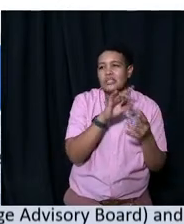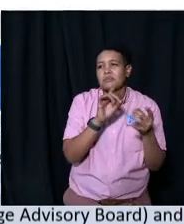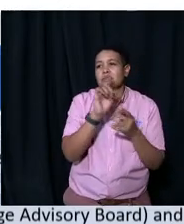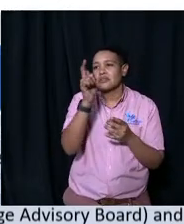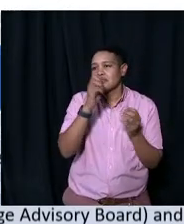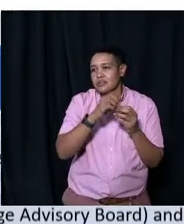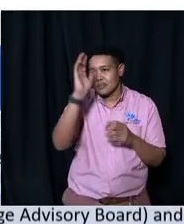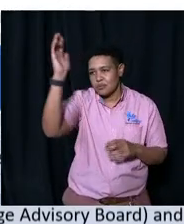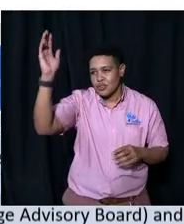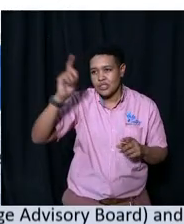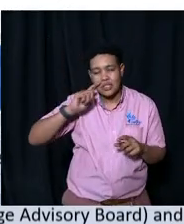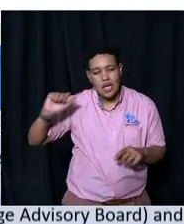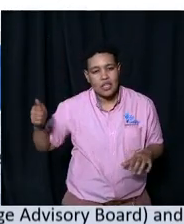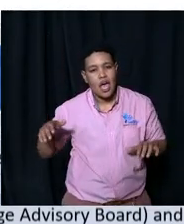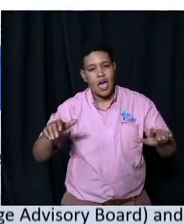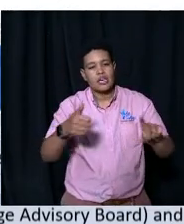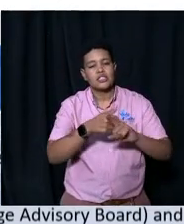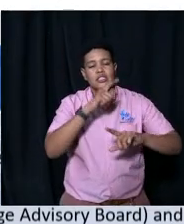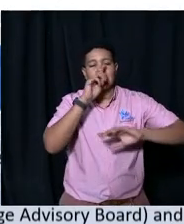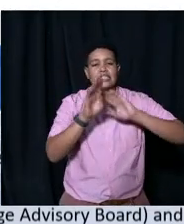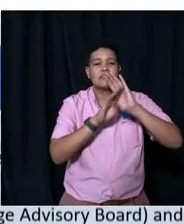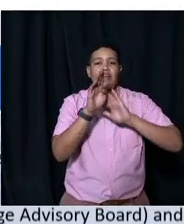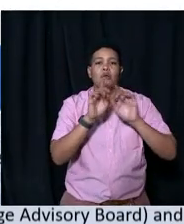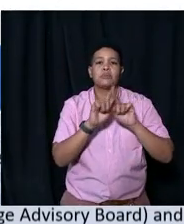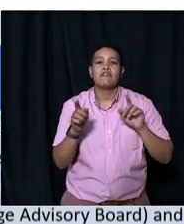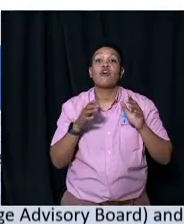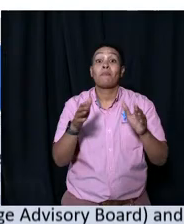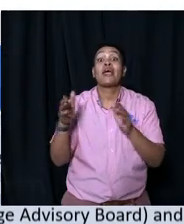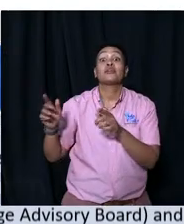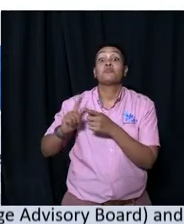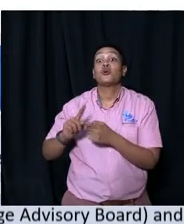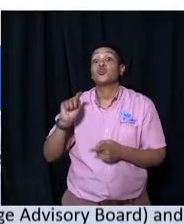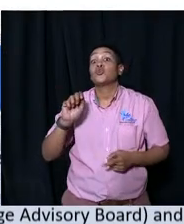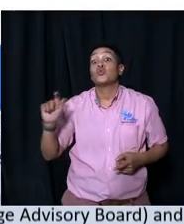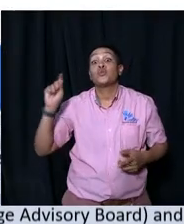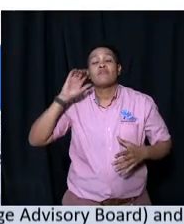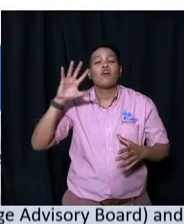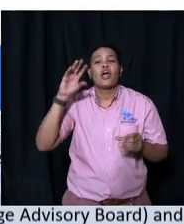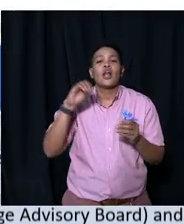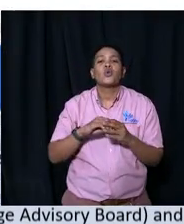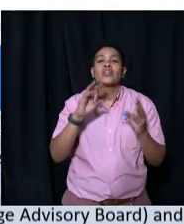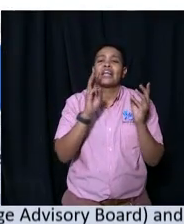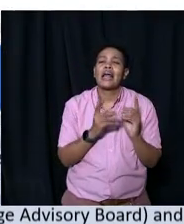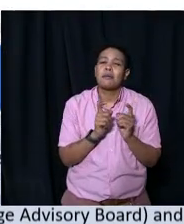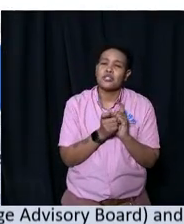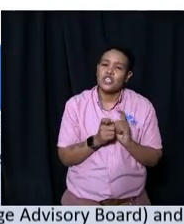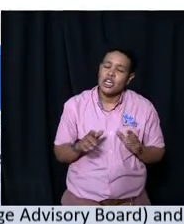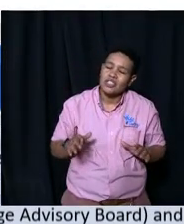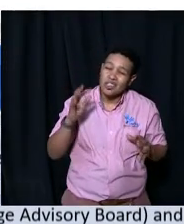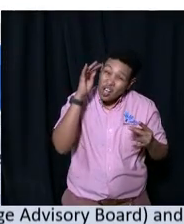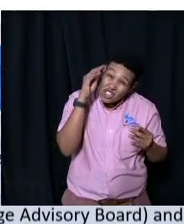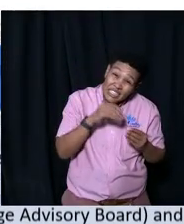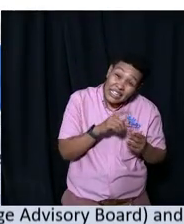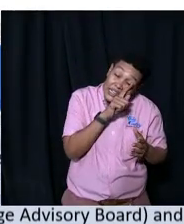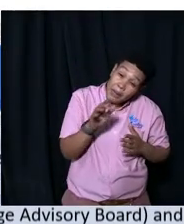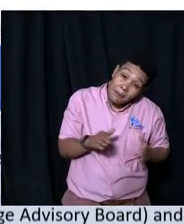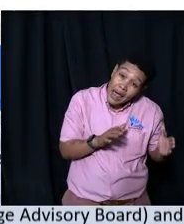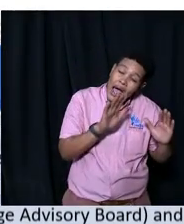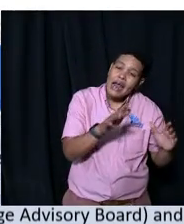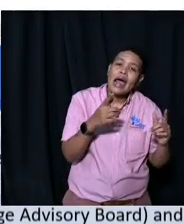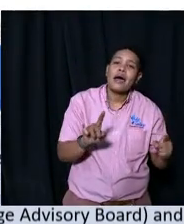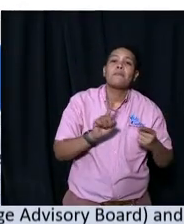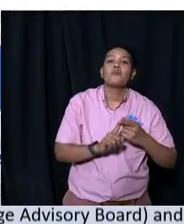presentation. Another action would be to develop mechanisms and tools for the inclusion of climate change considerations into plans